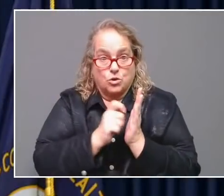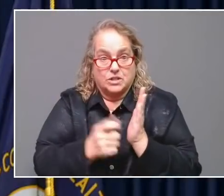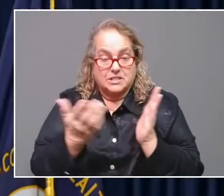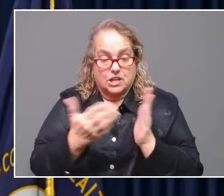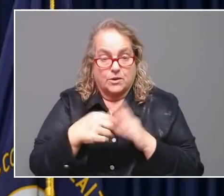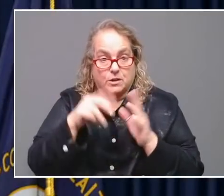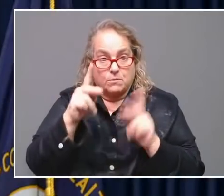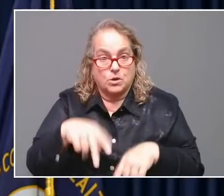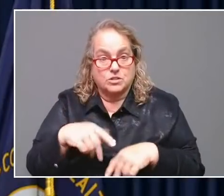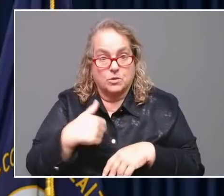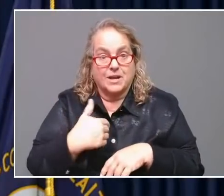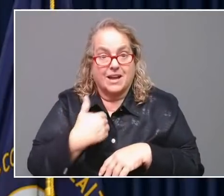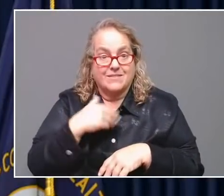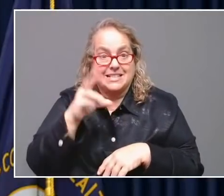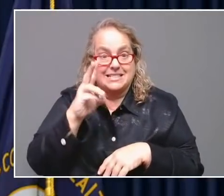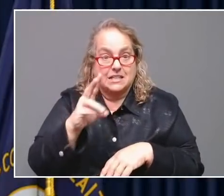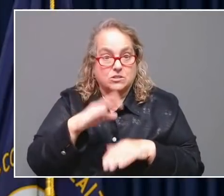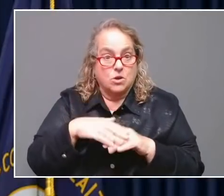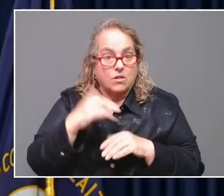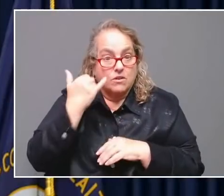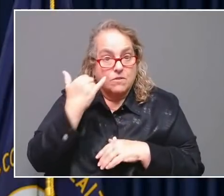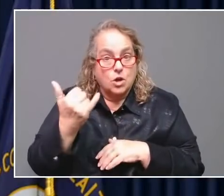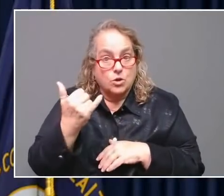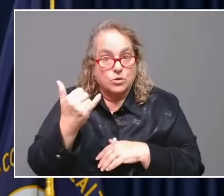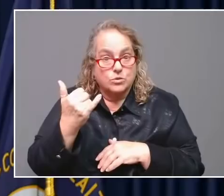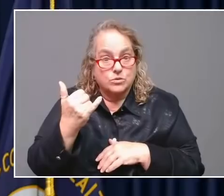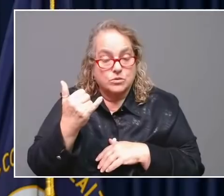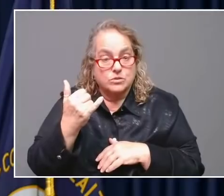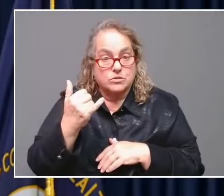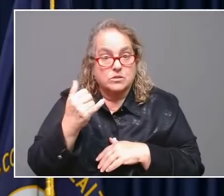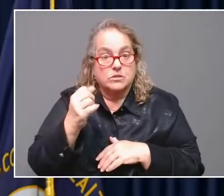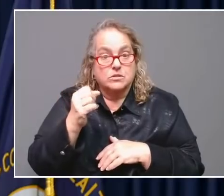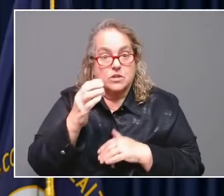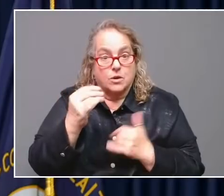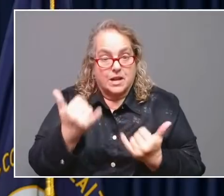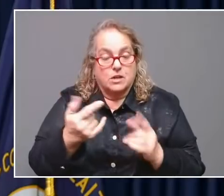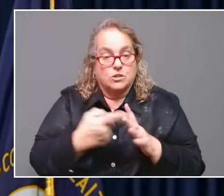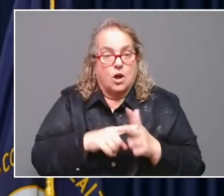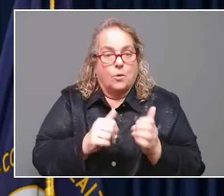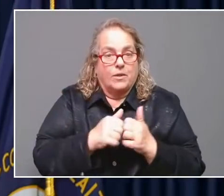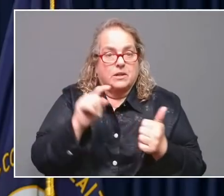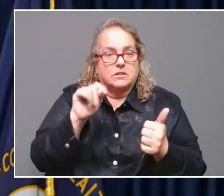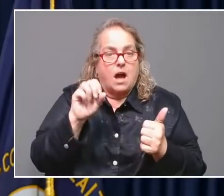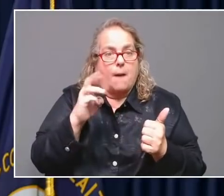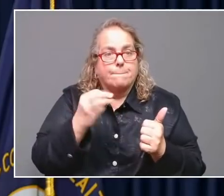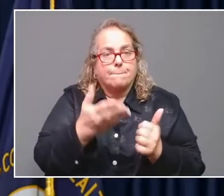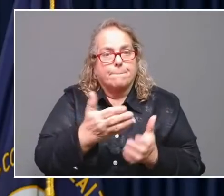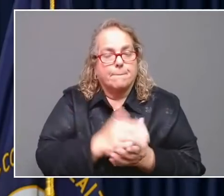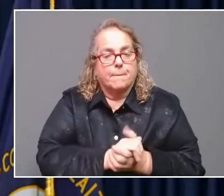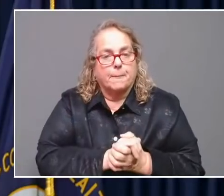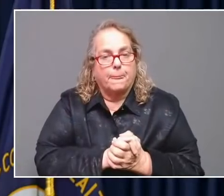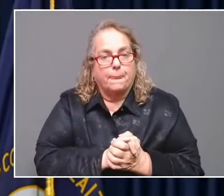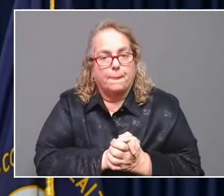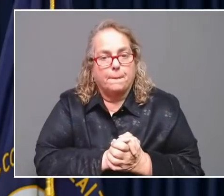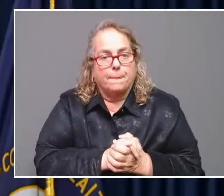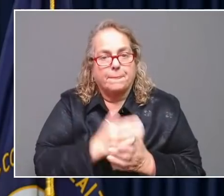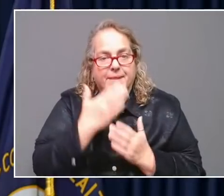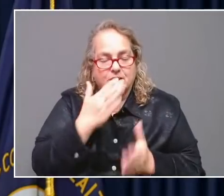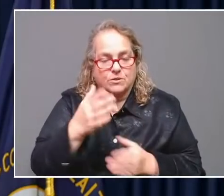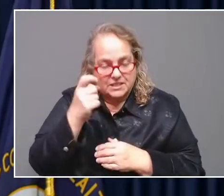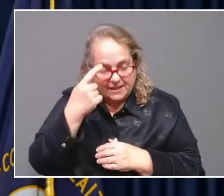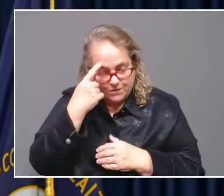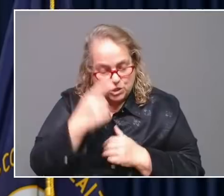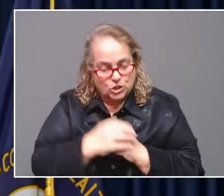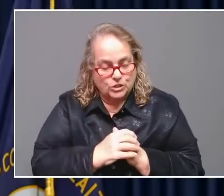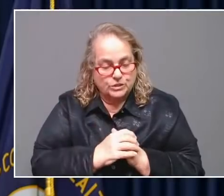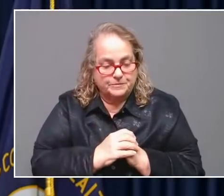have 6 on the phone, and in the order they were written for me, we'll start with Tom Latek. Well, thank you, Governor. And first of all, a belated happy birthday